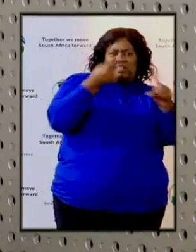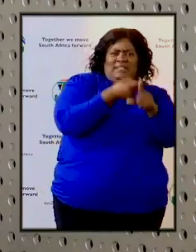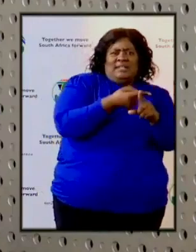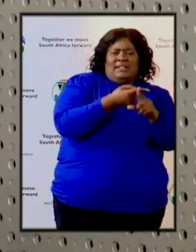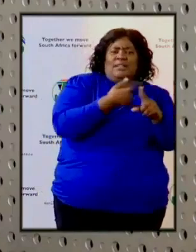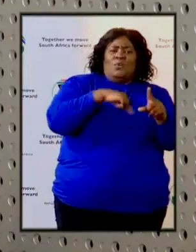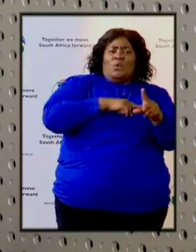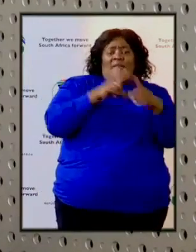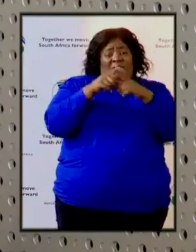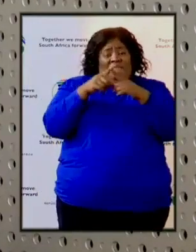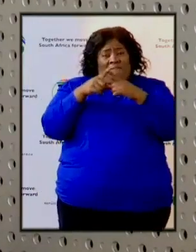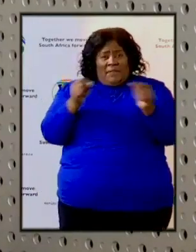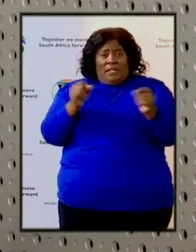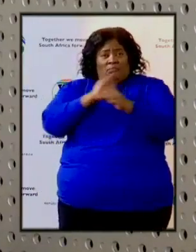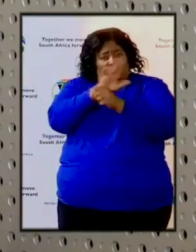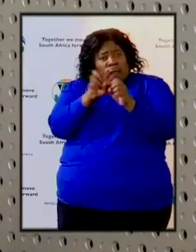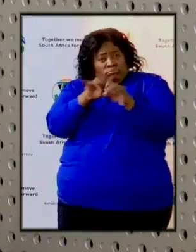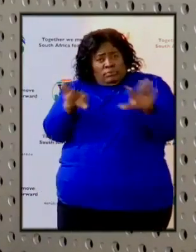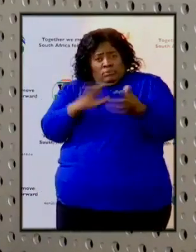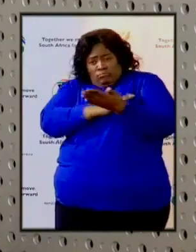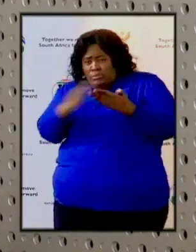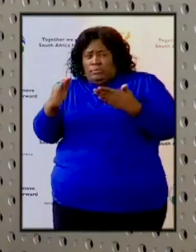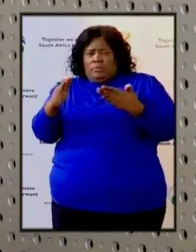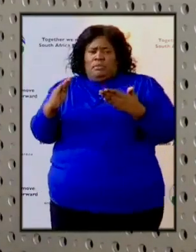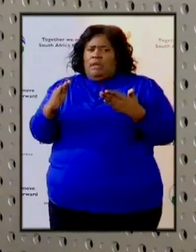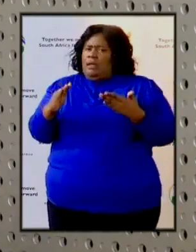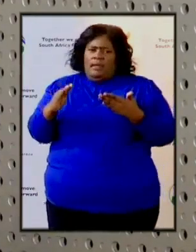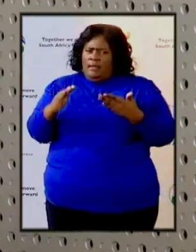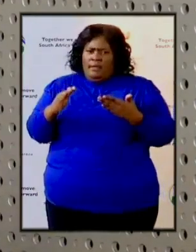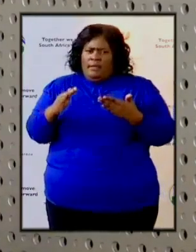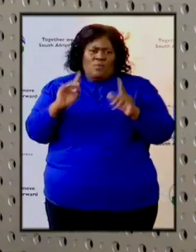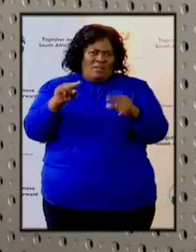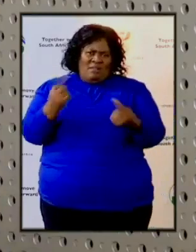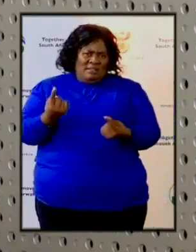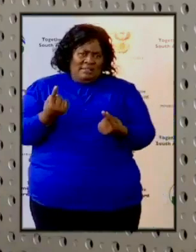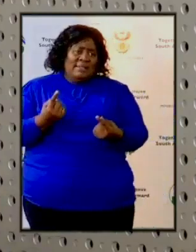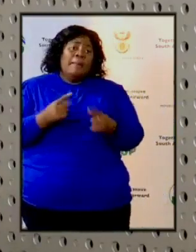have completely dealt with the virus. But we are taking a very cautious route,